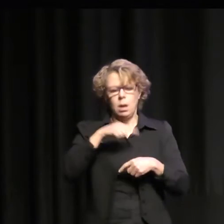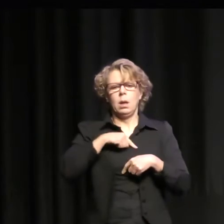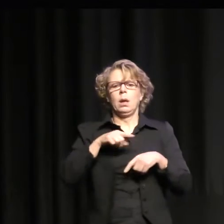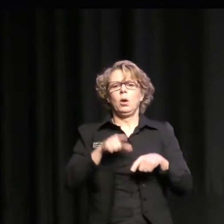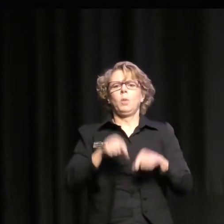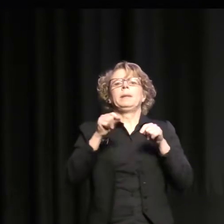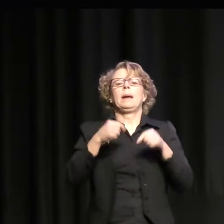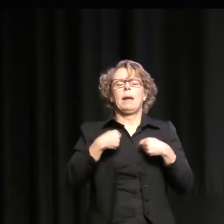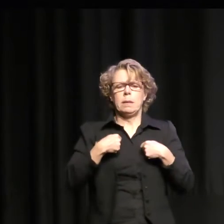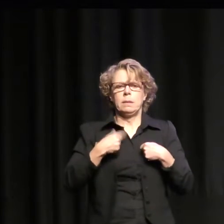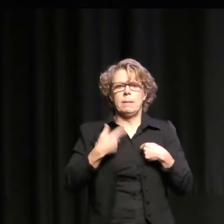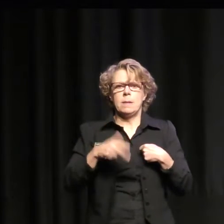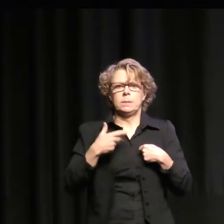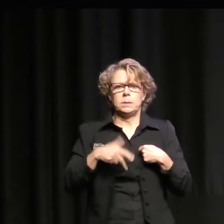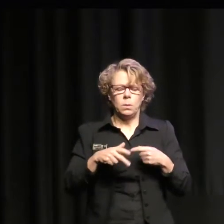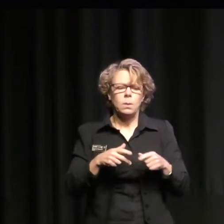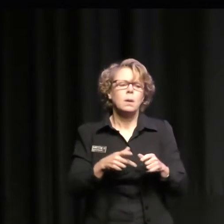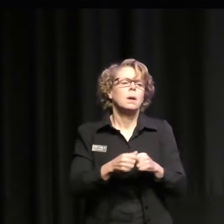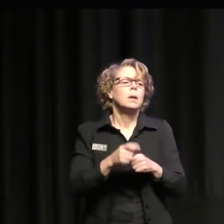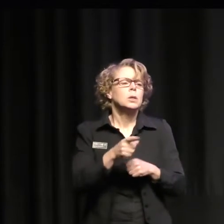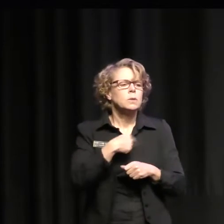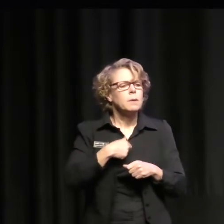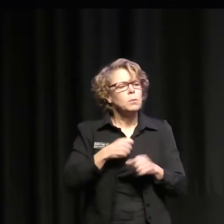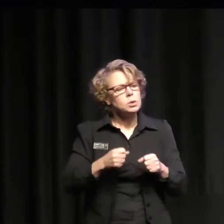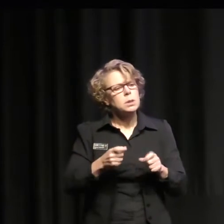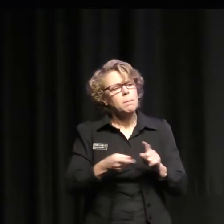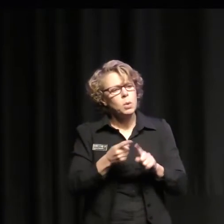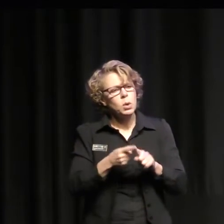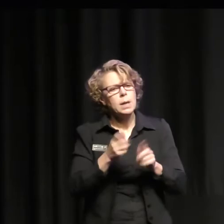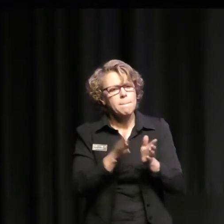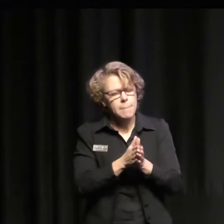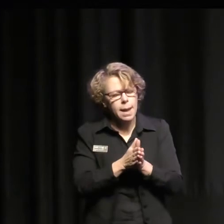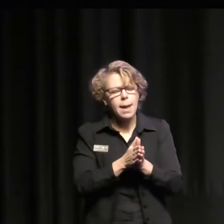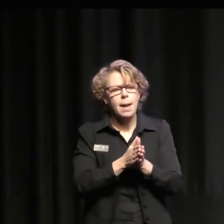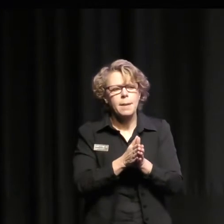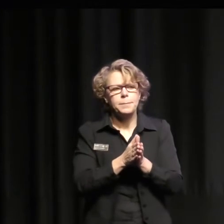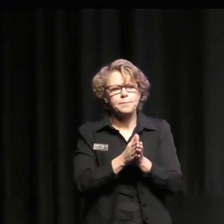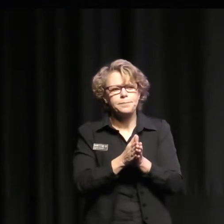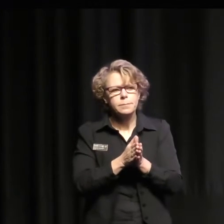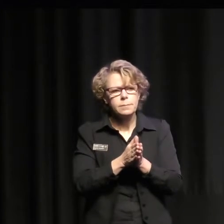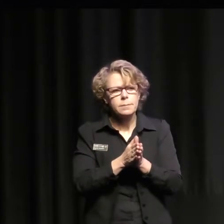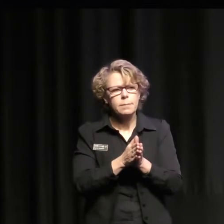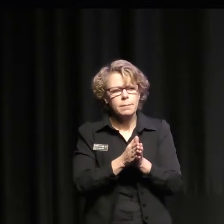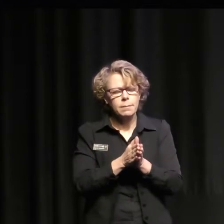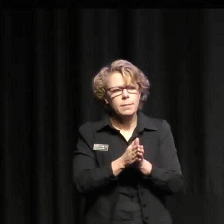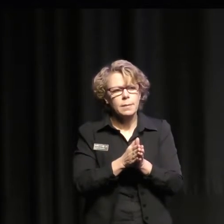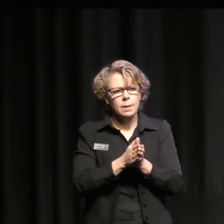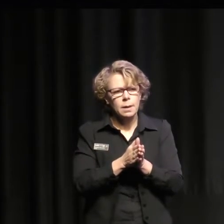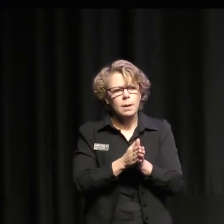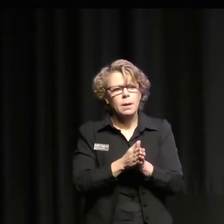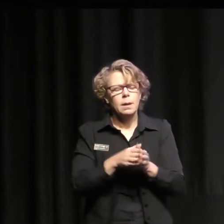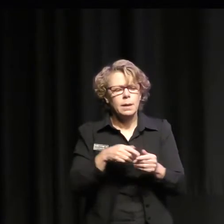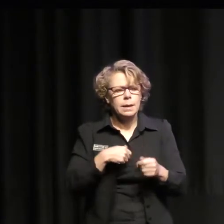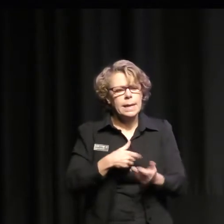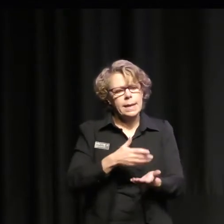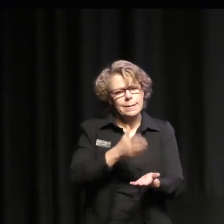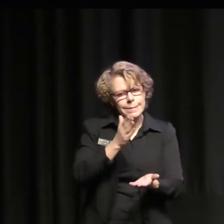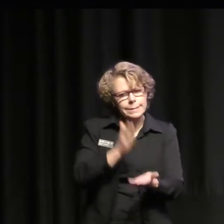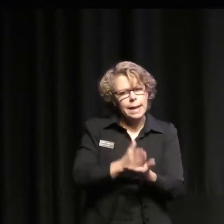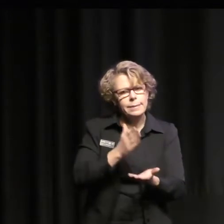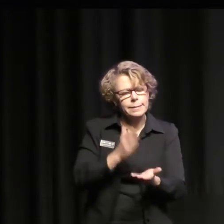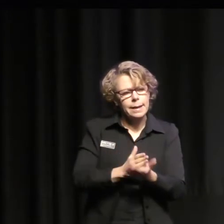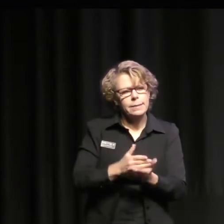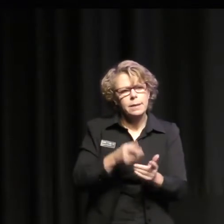We must start with the realization that rights always have begun